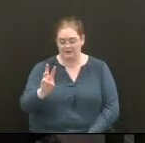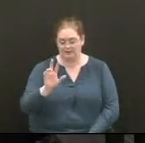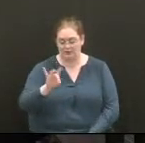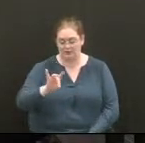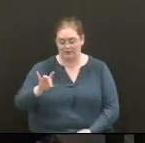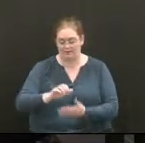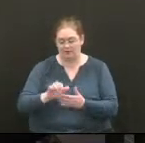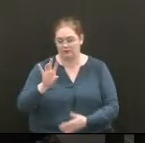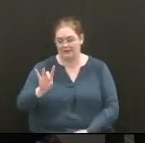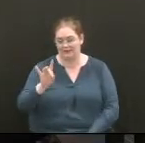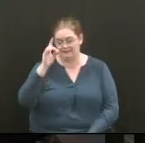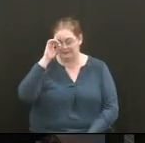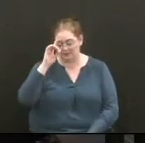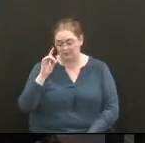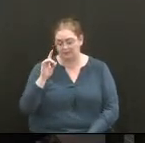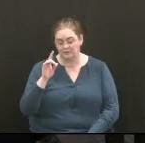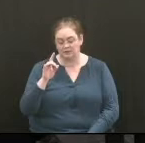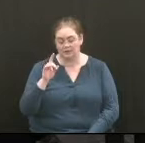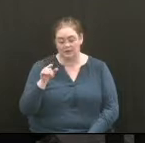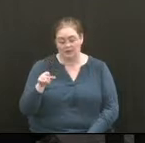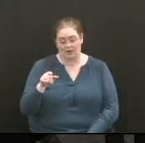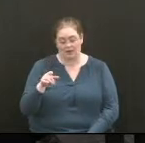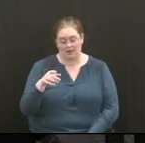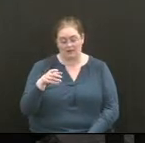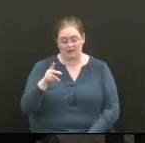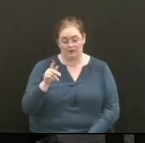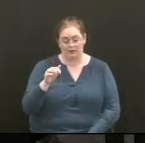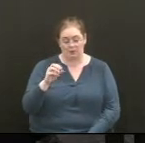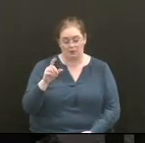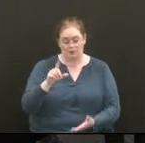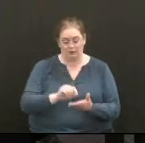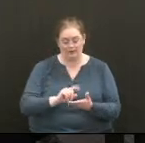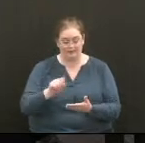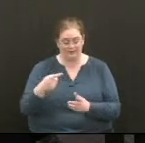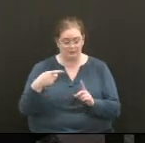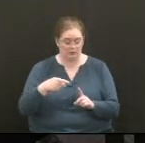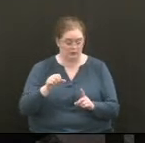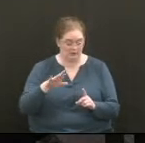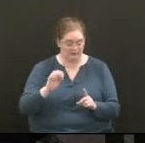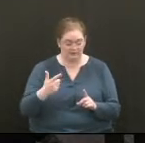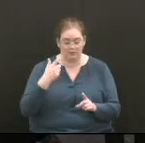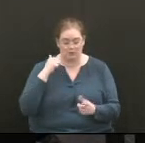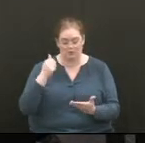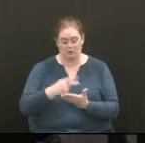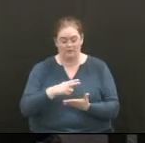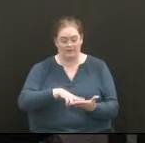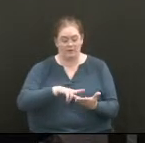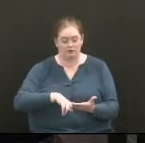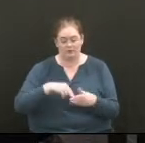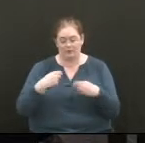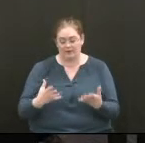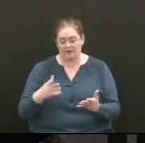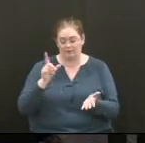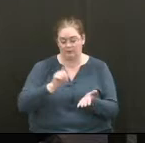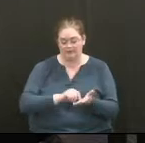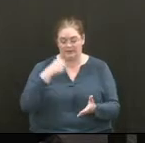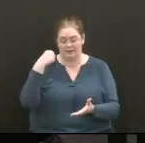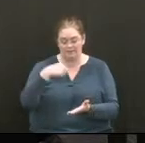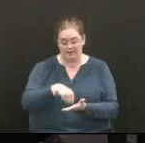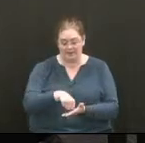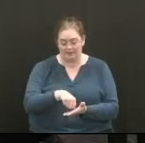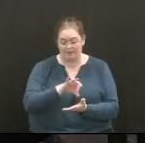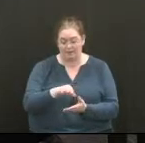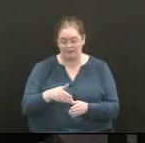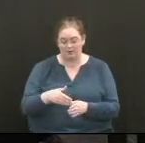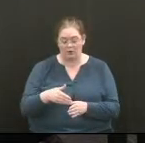$726,688.08. And B, Cutco Printing, a division of Single Point Sourcing. We will approve a contract providing printing and mailing